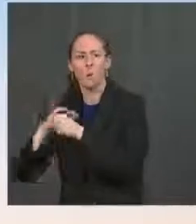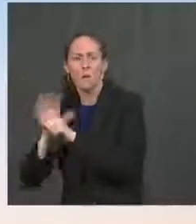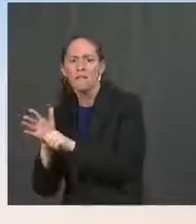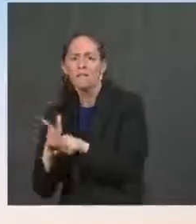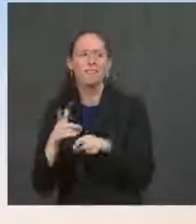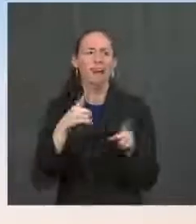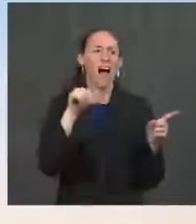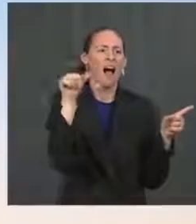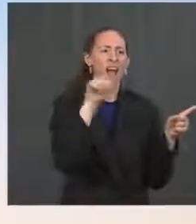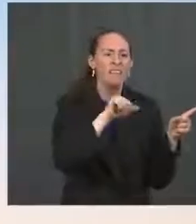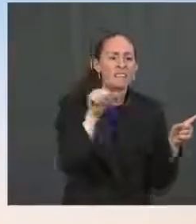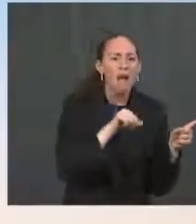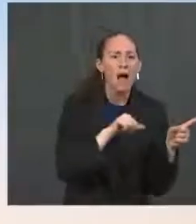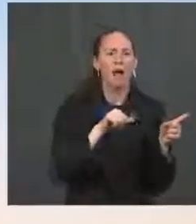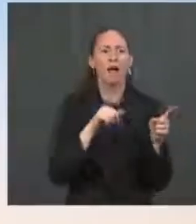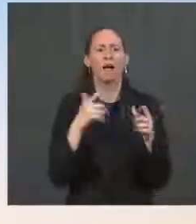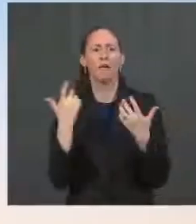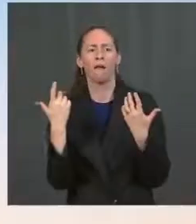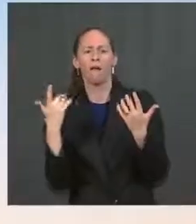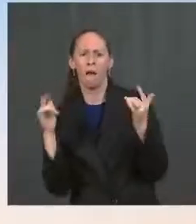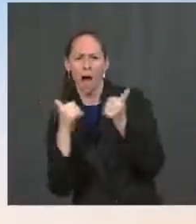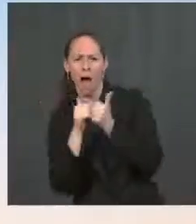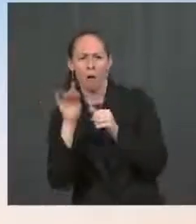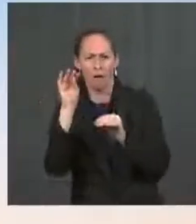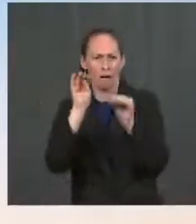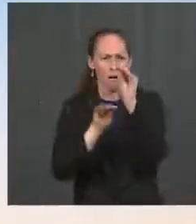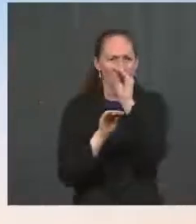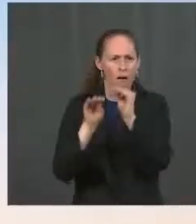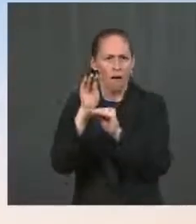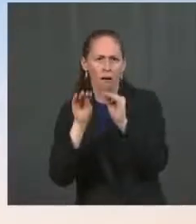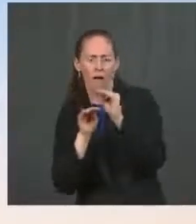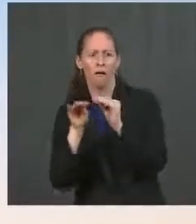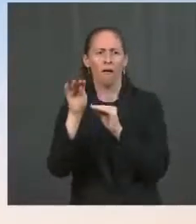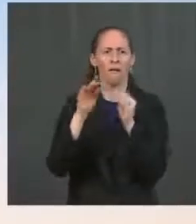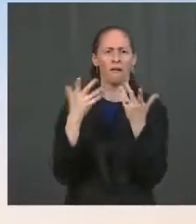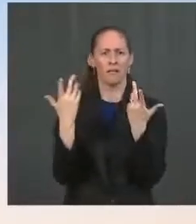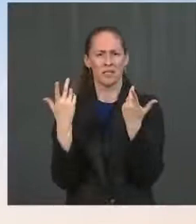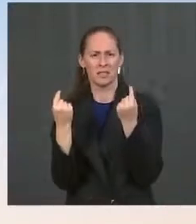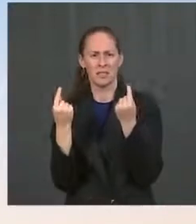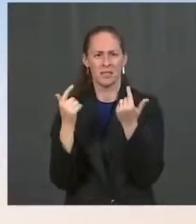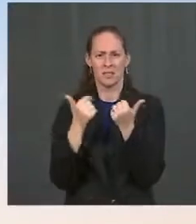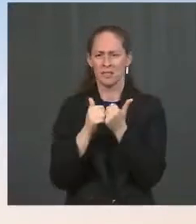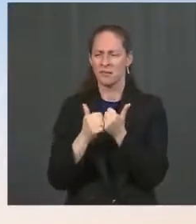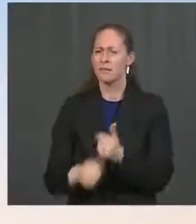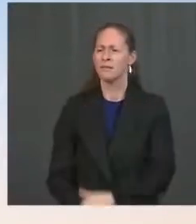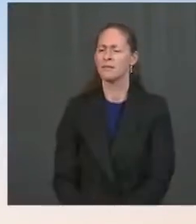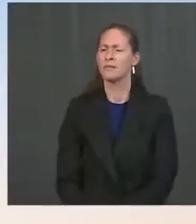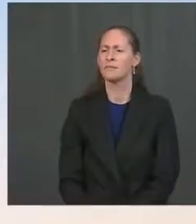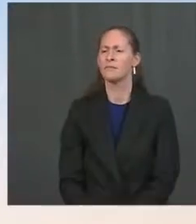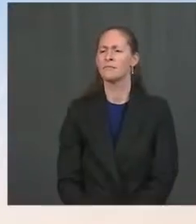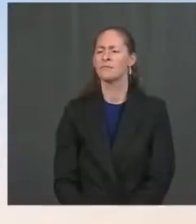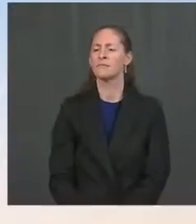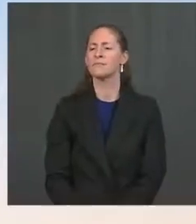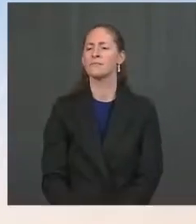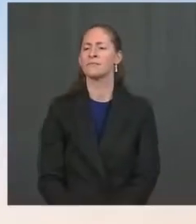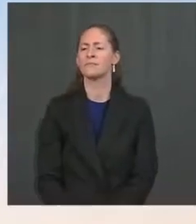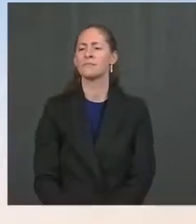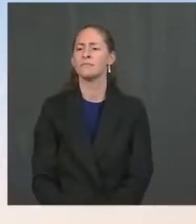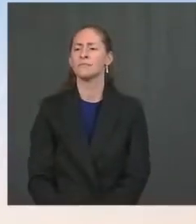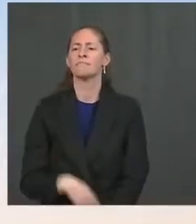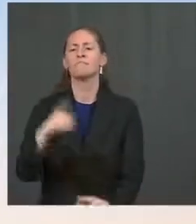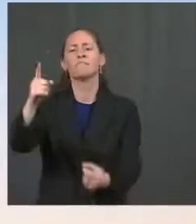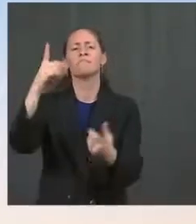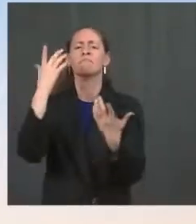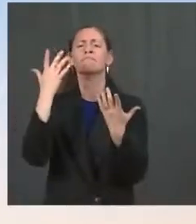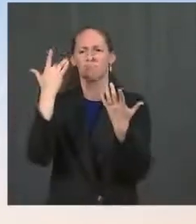election event with a political ally? Well, certainly he supports Governor Newsom remaining governor, but also while he's on